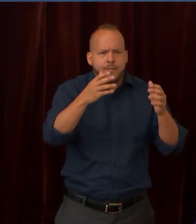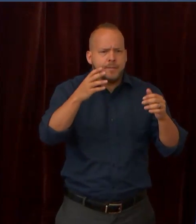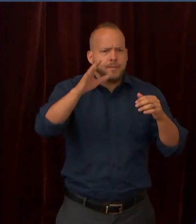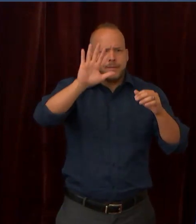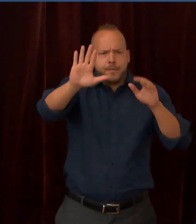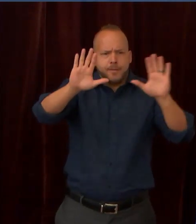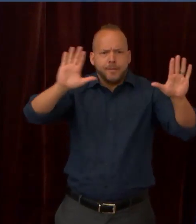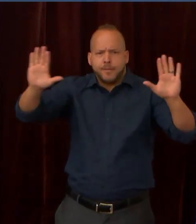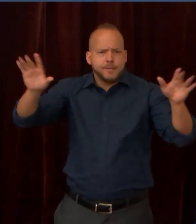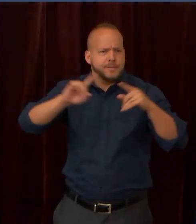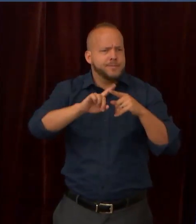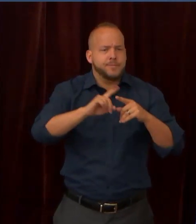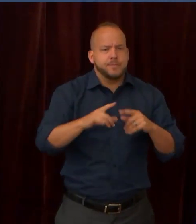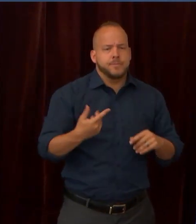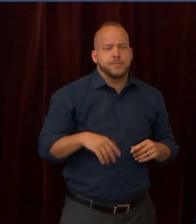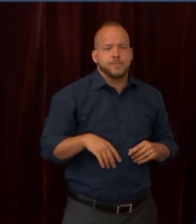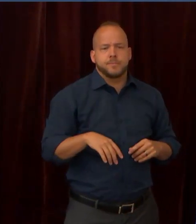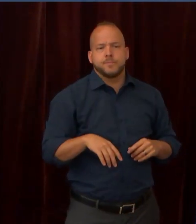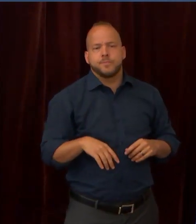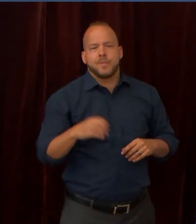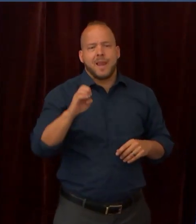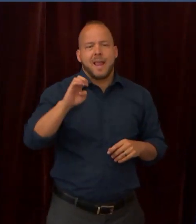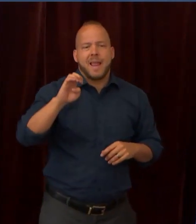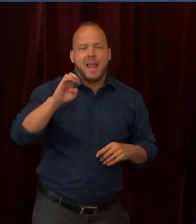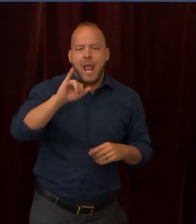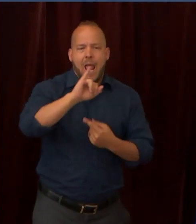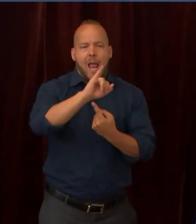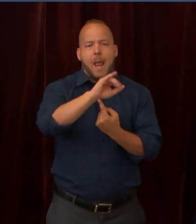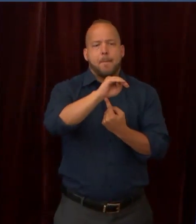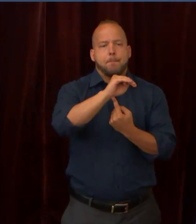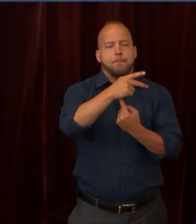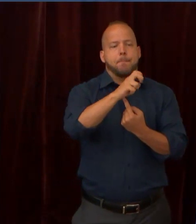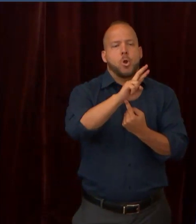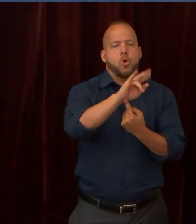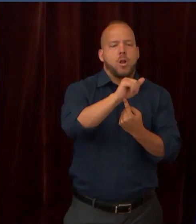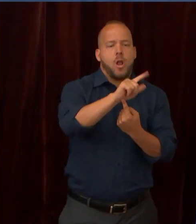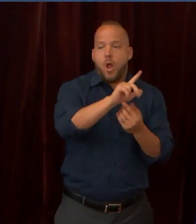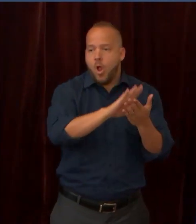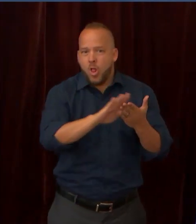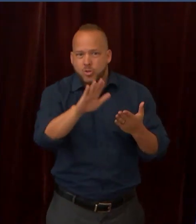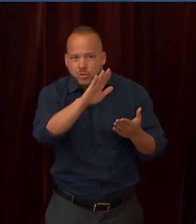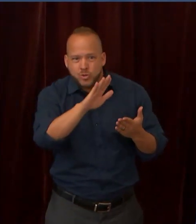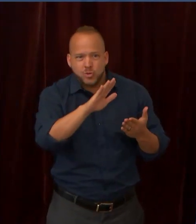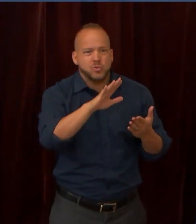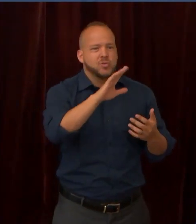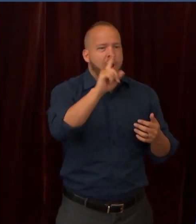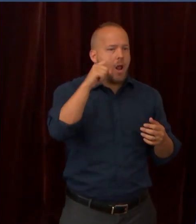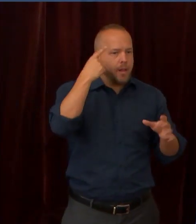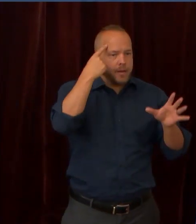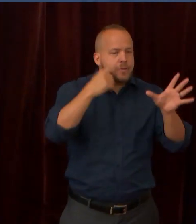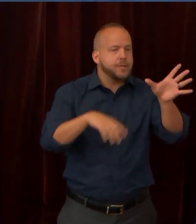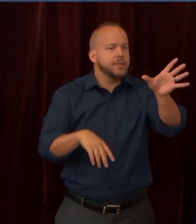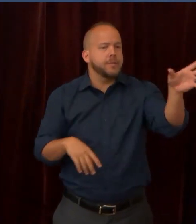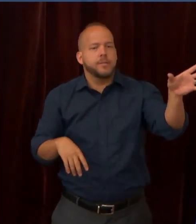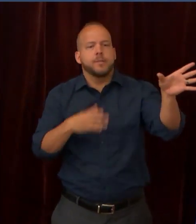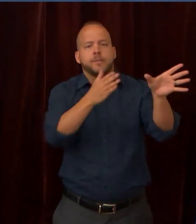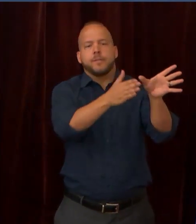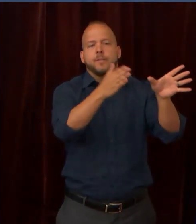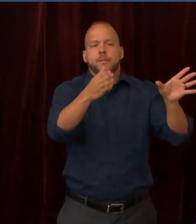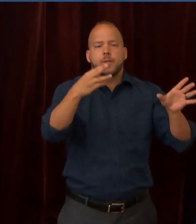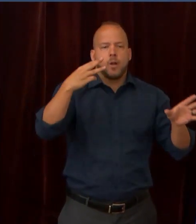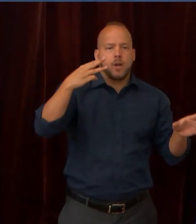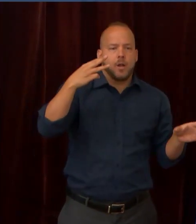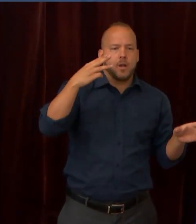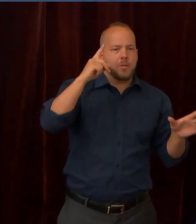London, the Institute of Disease Modeling, the Institutes for Health Metrics here in Washington State, and they all sort of have the